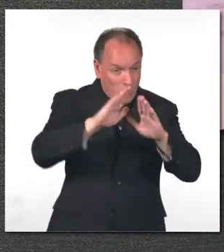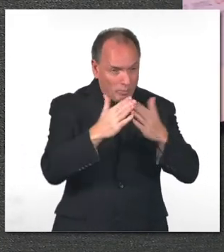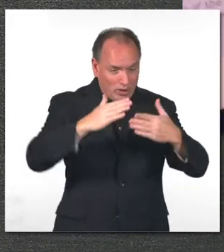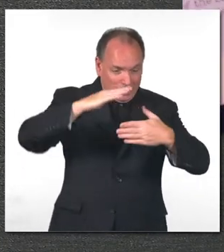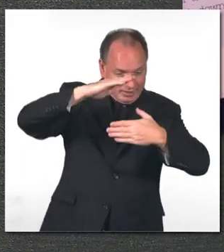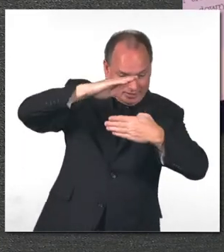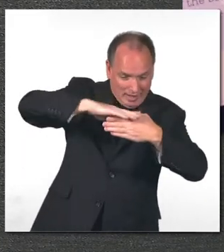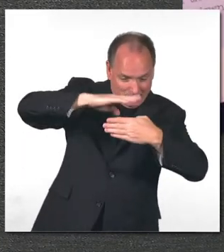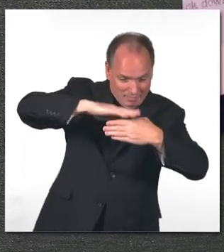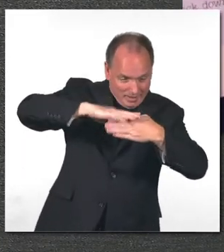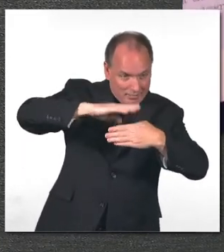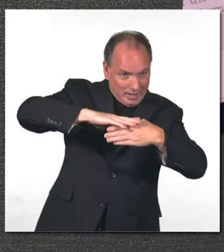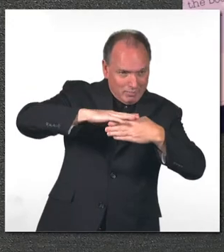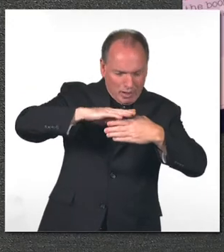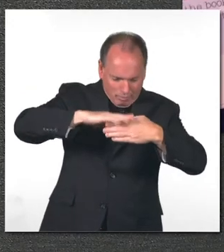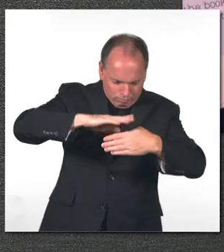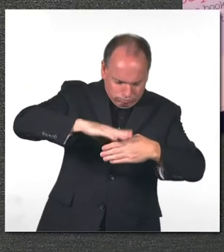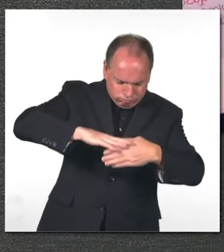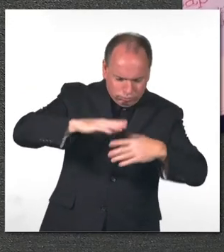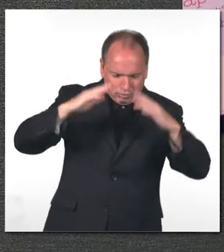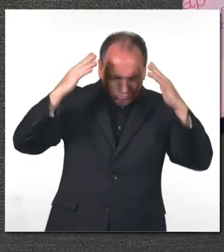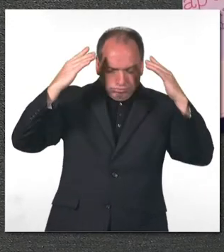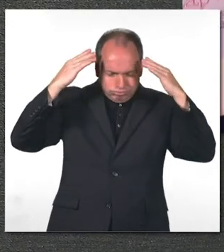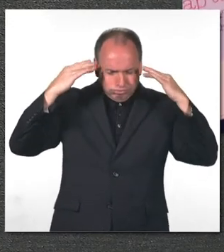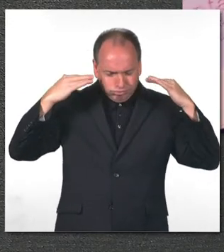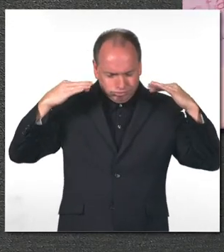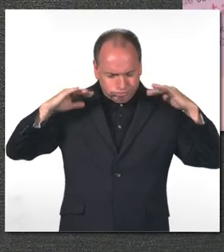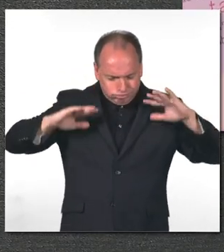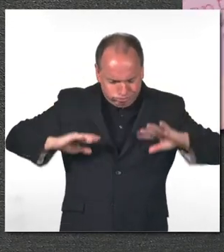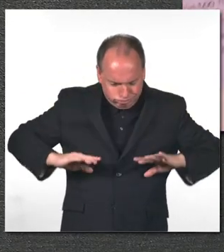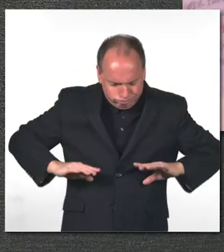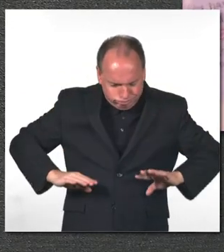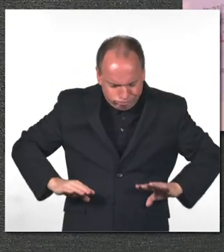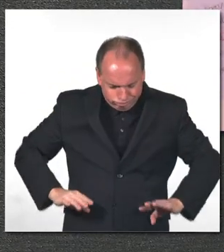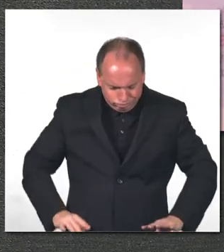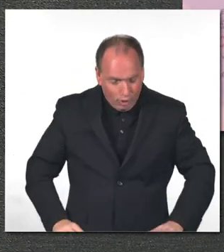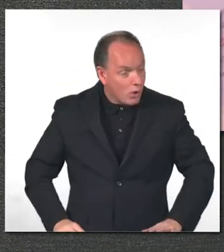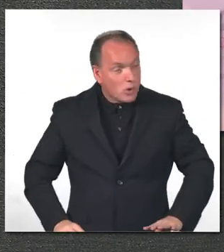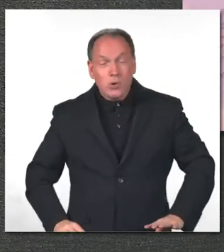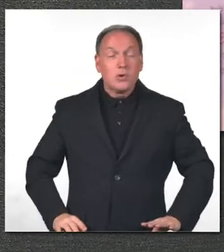the book? That should pack down the snow.